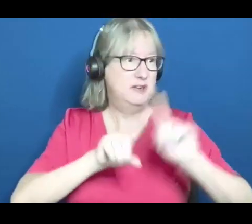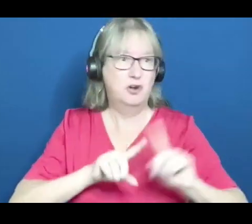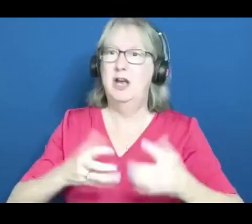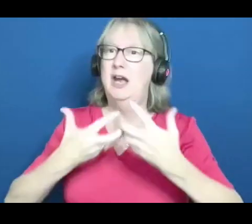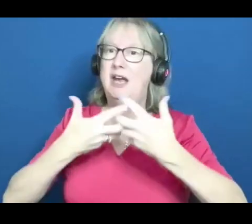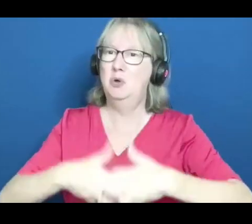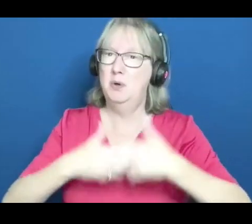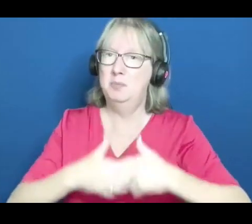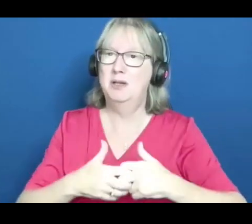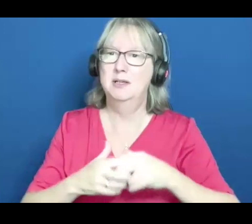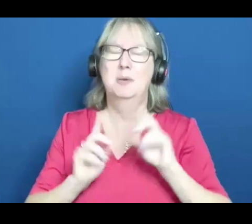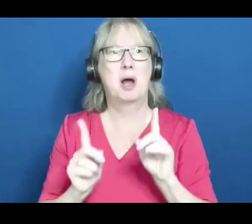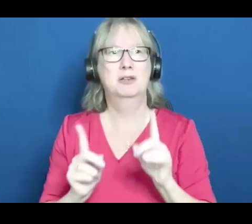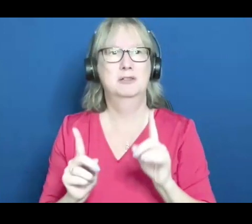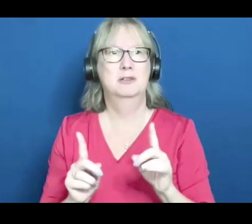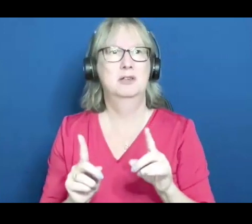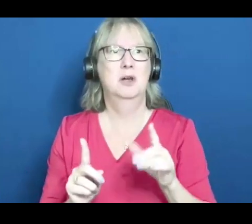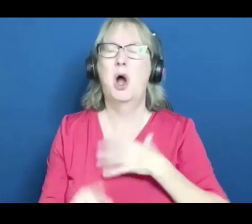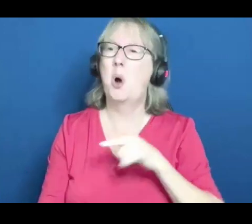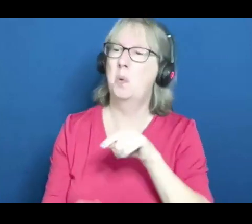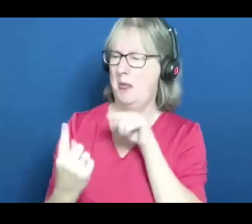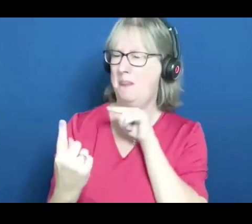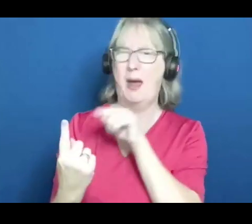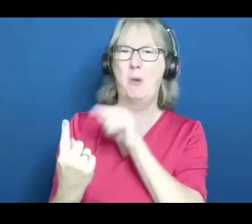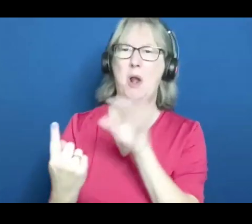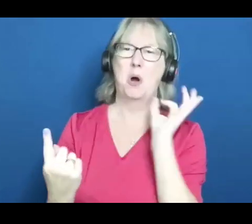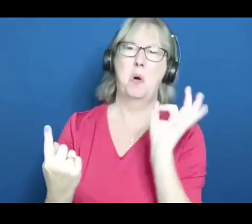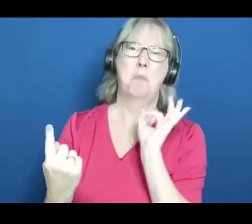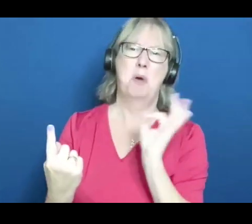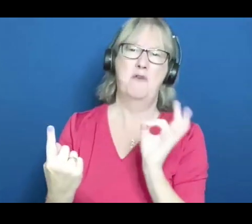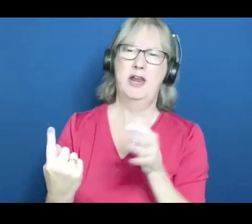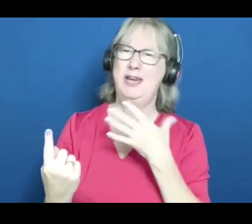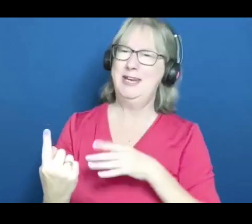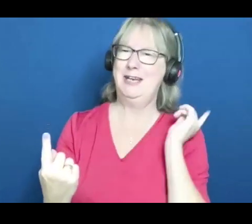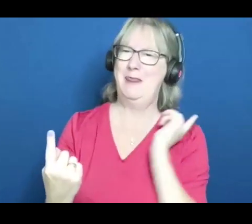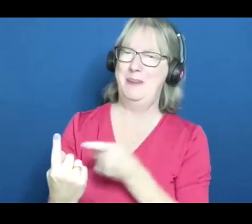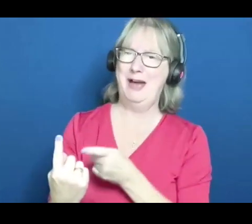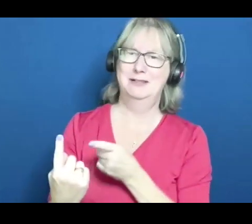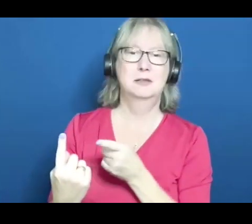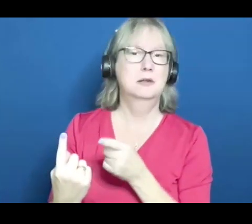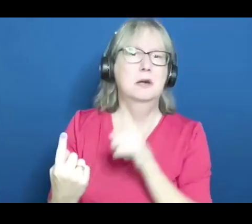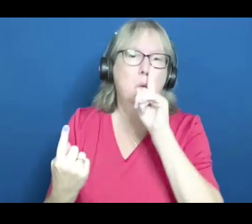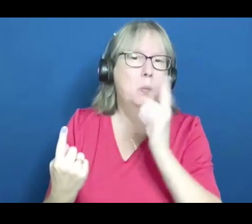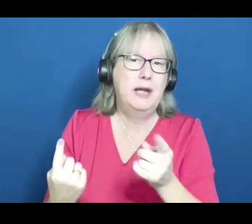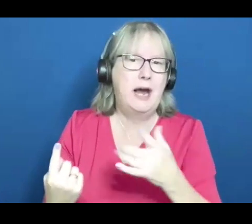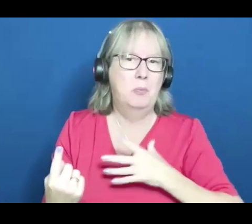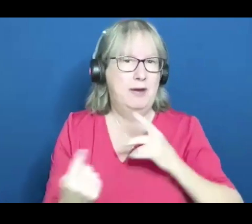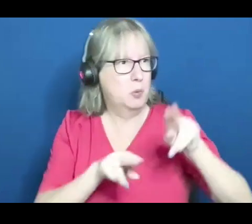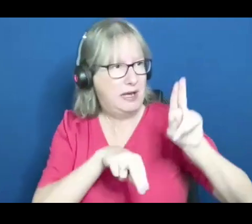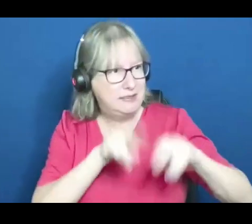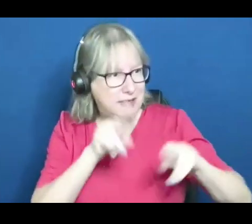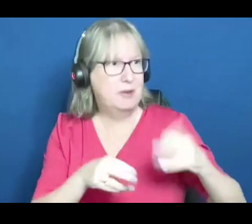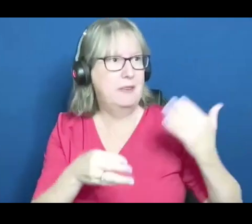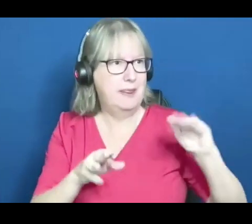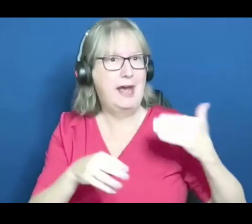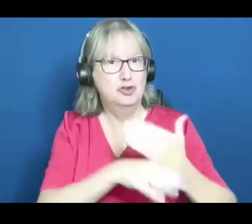However, it's not something you can just say this is perfect for them, let's buy that in. We need to look at what the working job role is, the